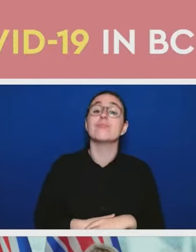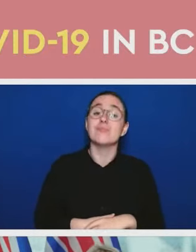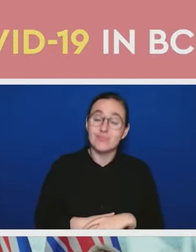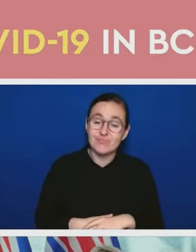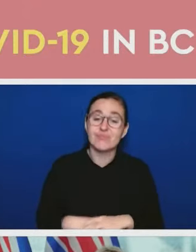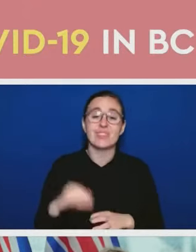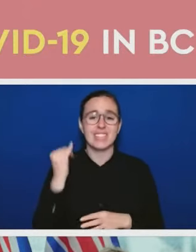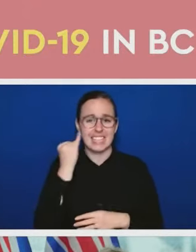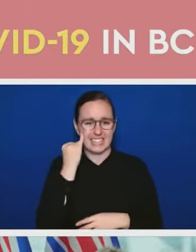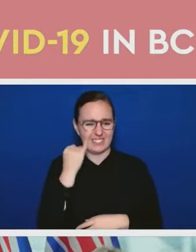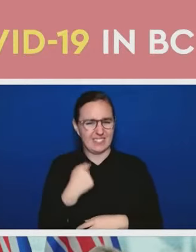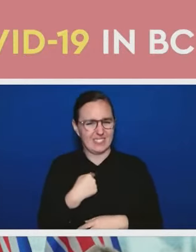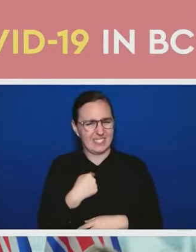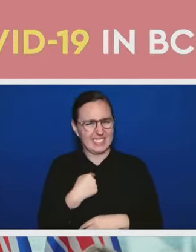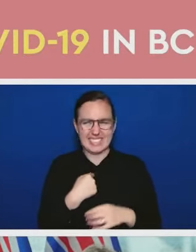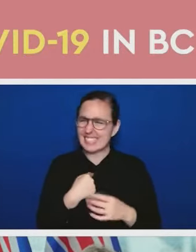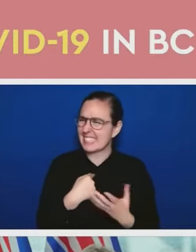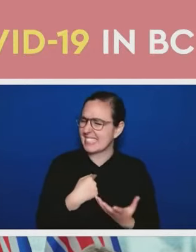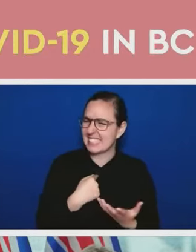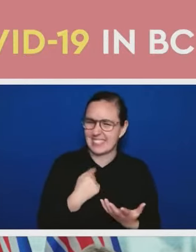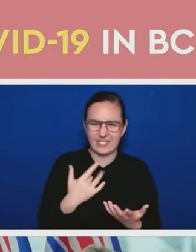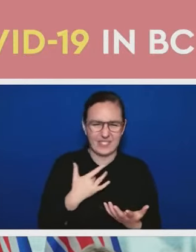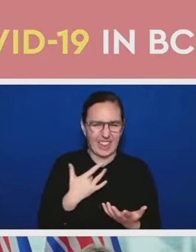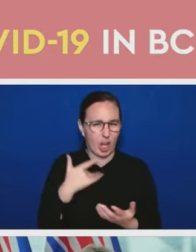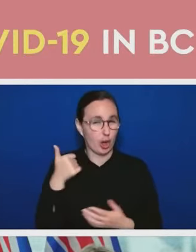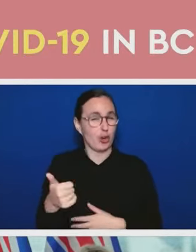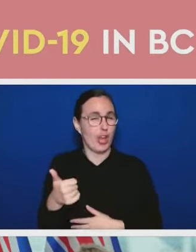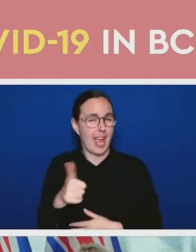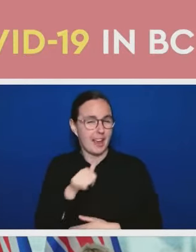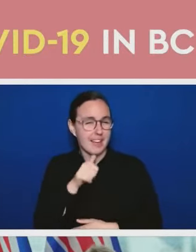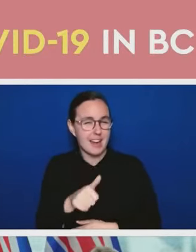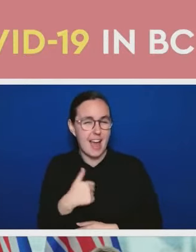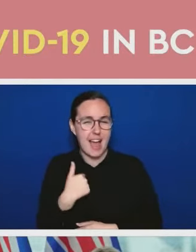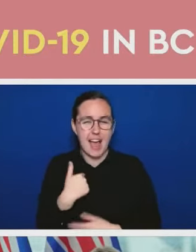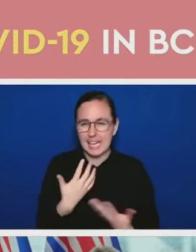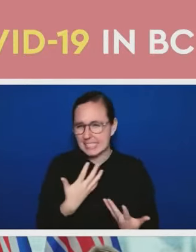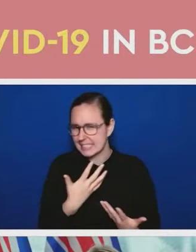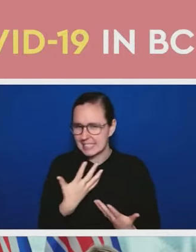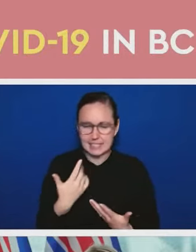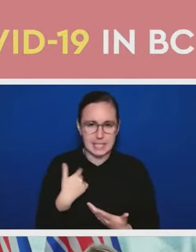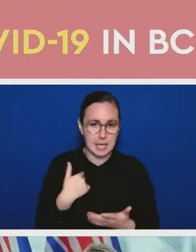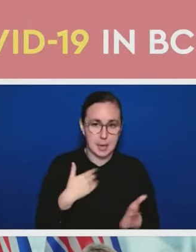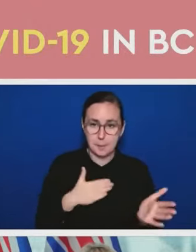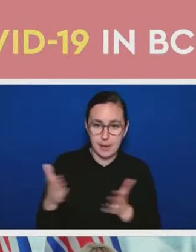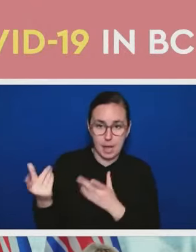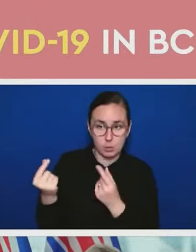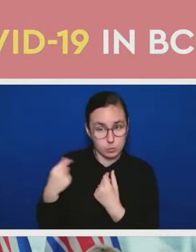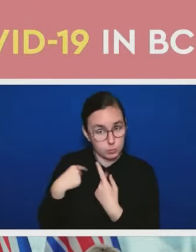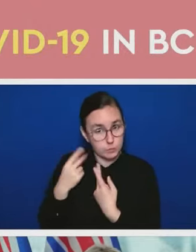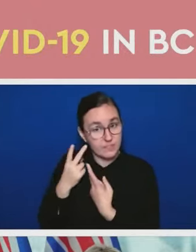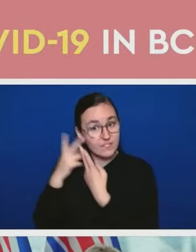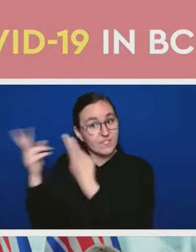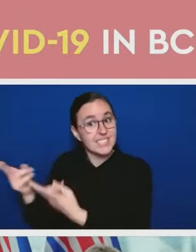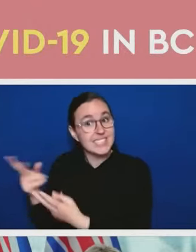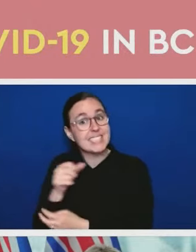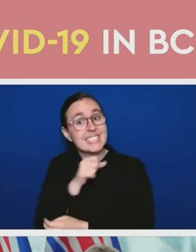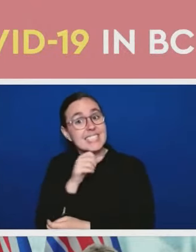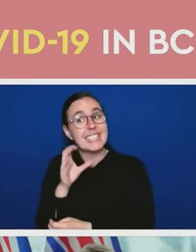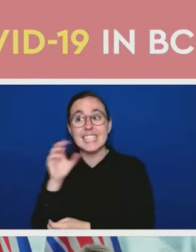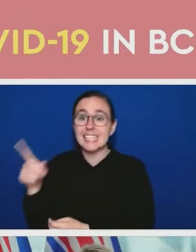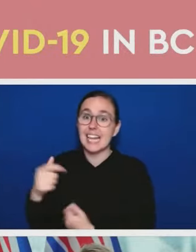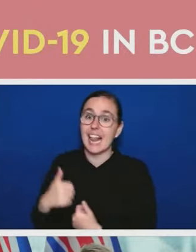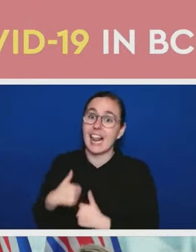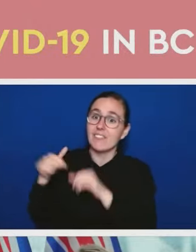my boosters, and I'm planning on going to visit somebody in a long-term care home, I may want to postpone that visit until I'm feeling better